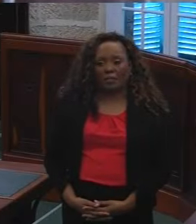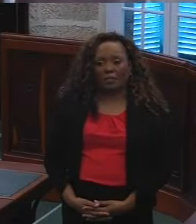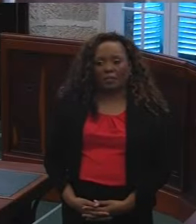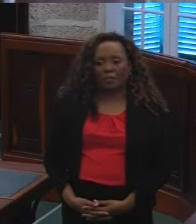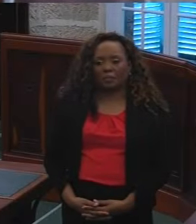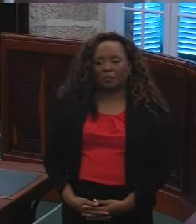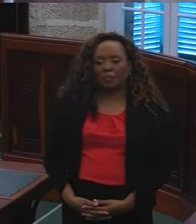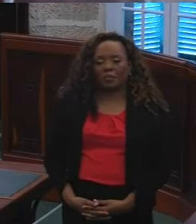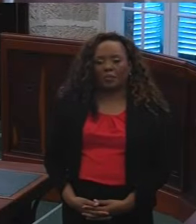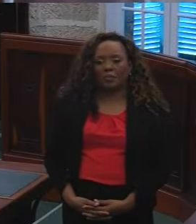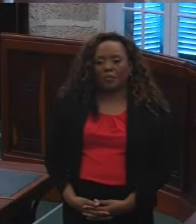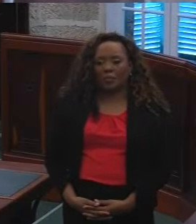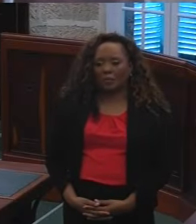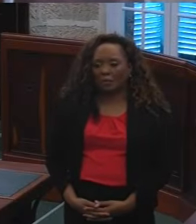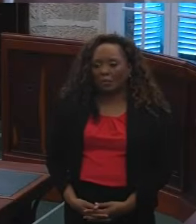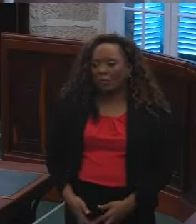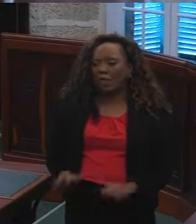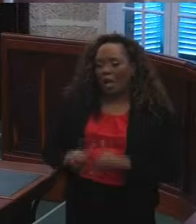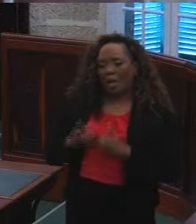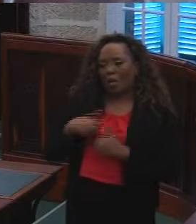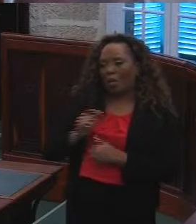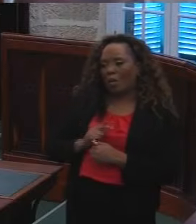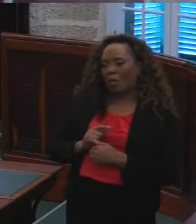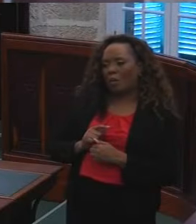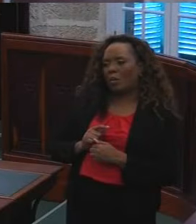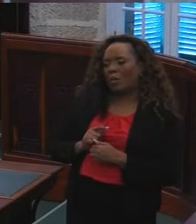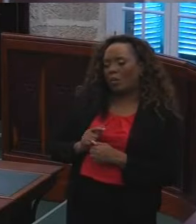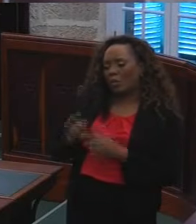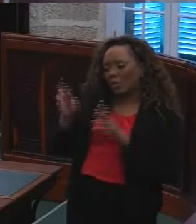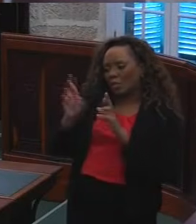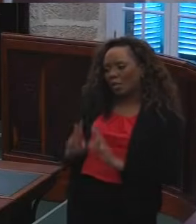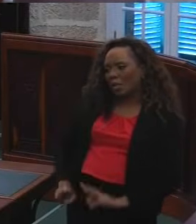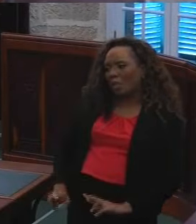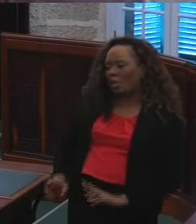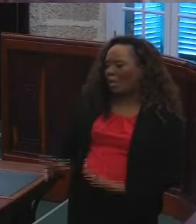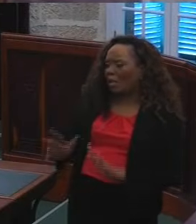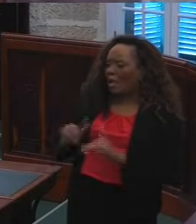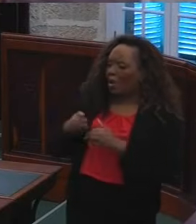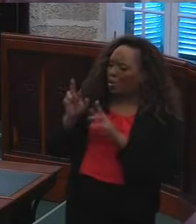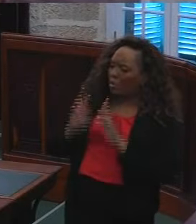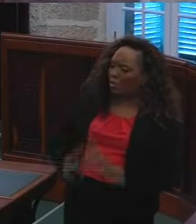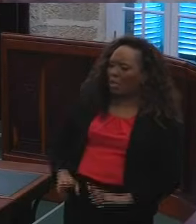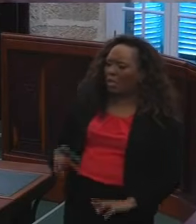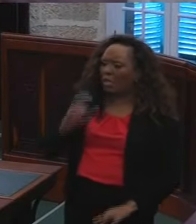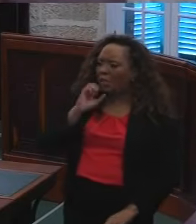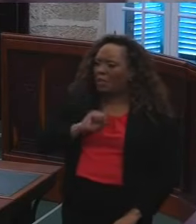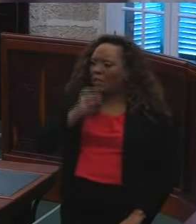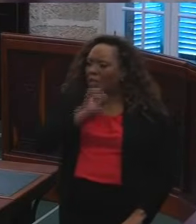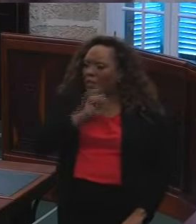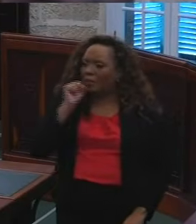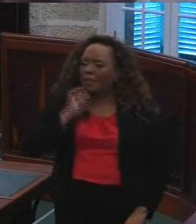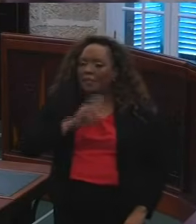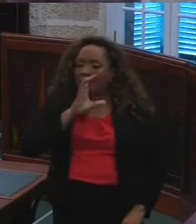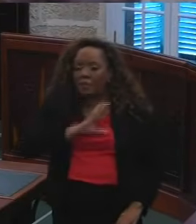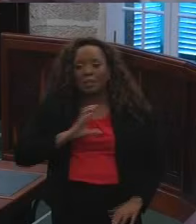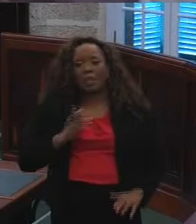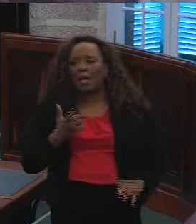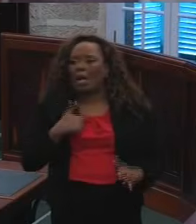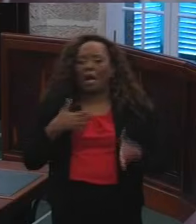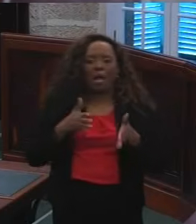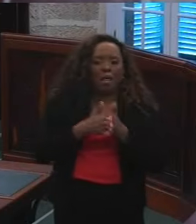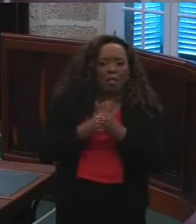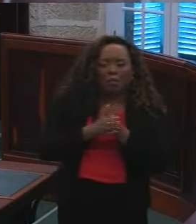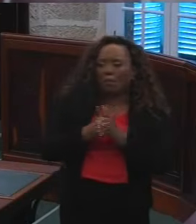determine the future of our country. This is important work, and I look forward to the officers working